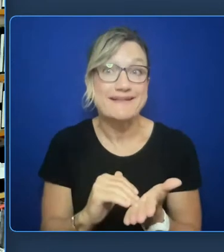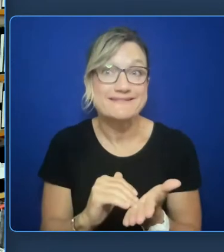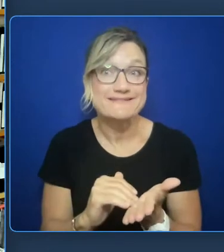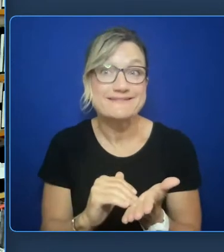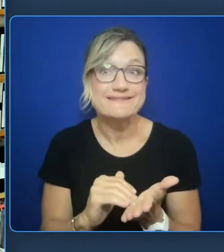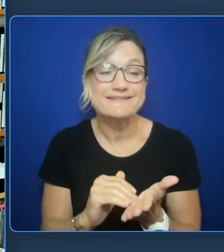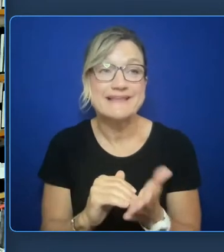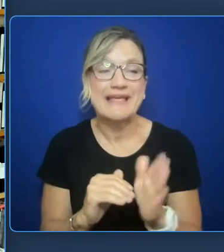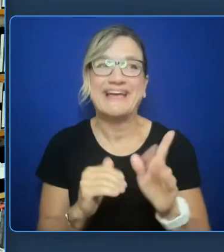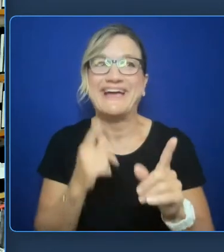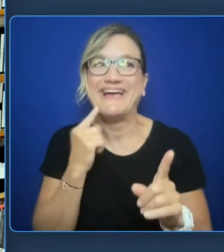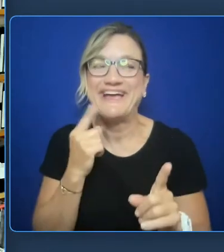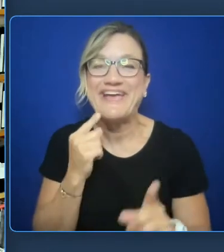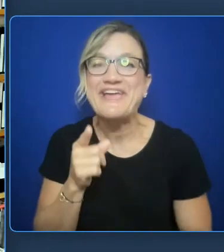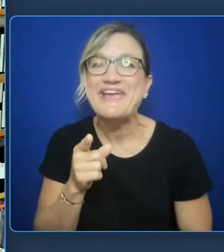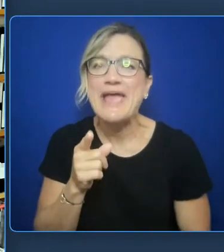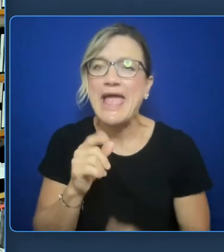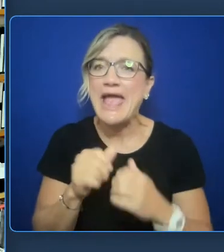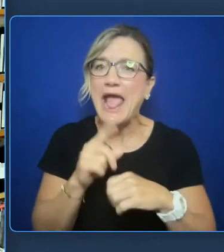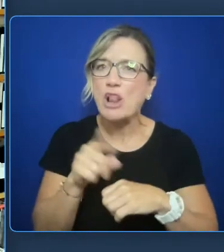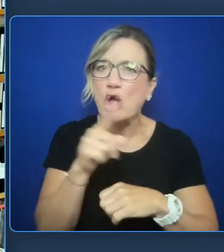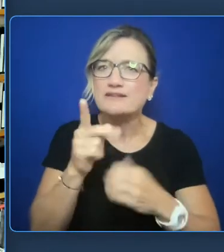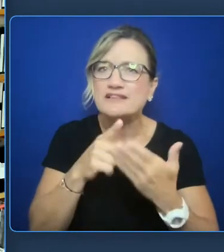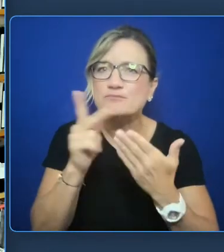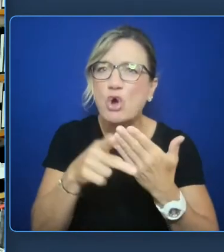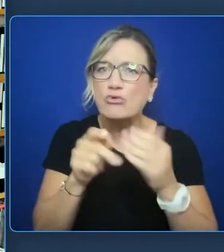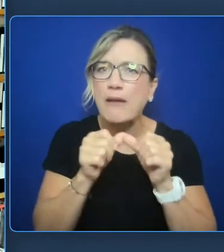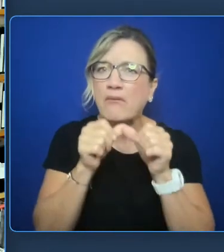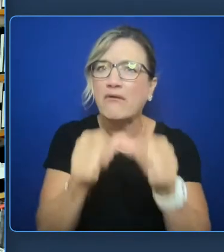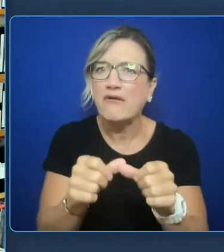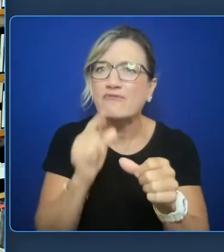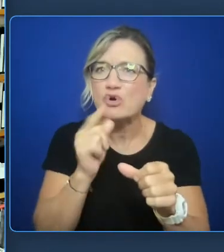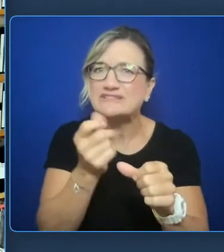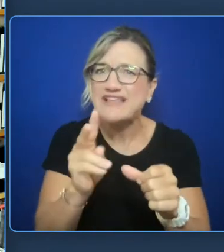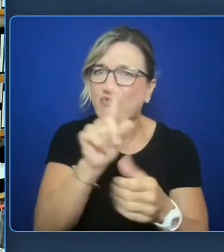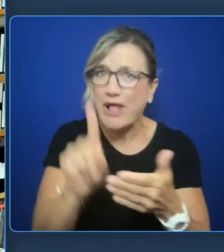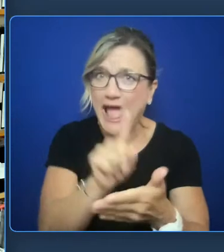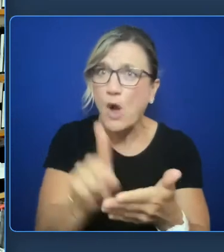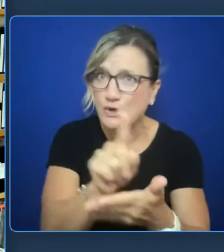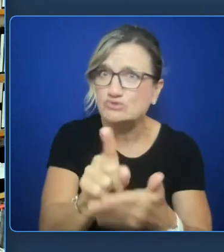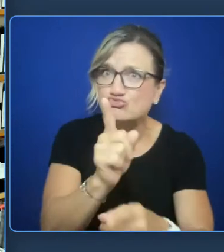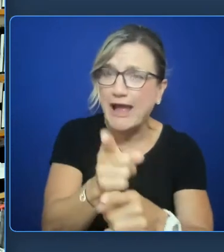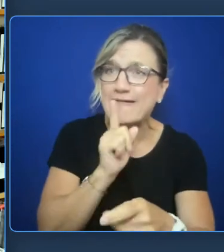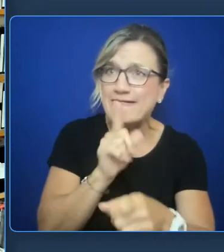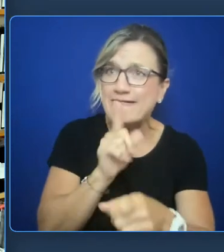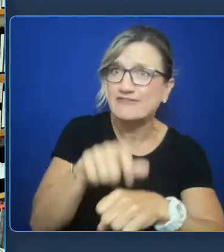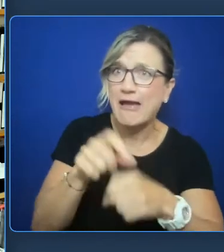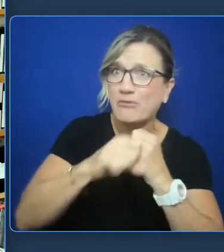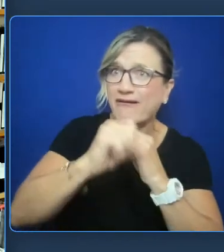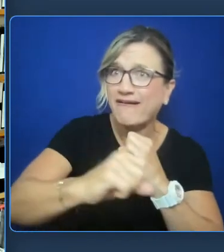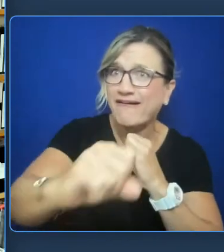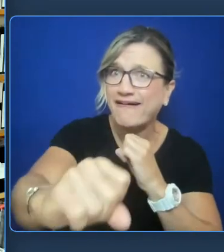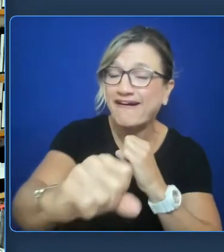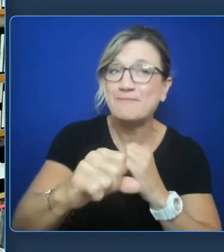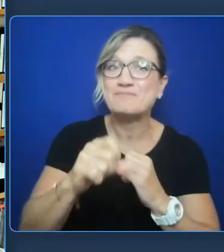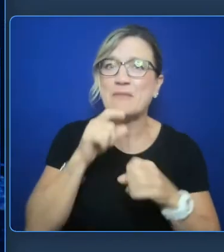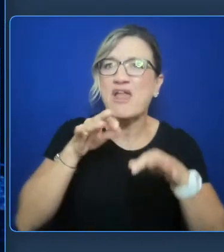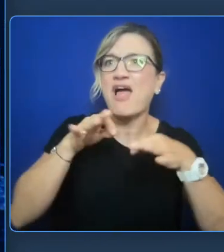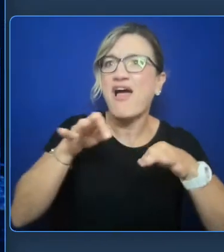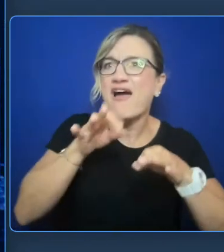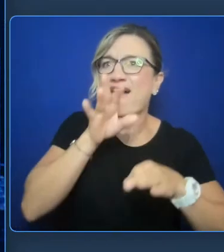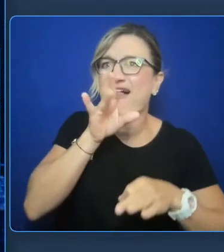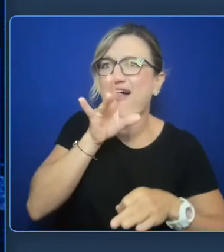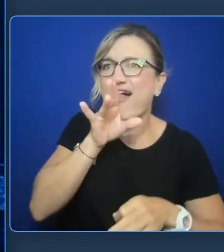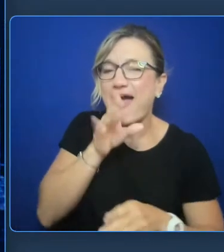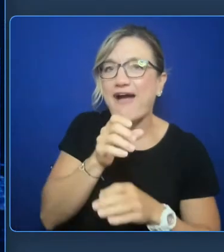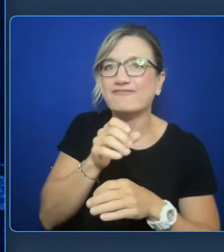again. How long is this program, Tim? This goes on for like several hours, right? We've got time. Well, I'm gonna